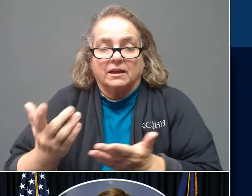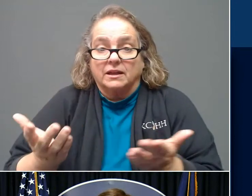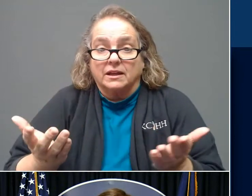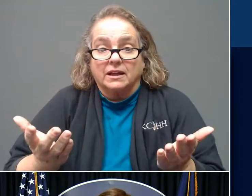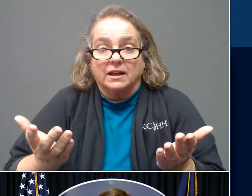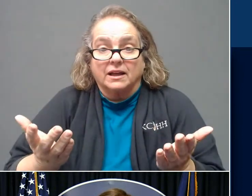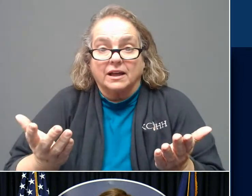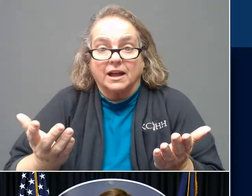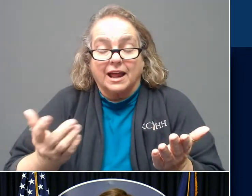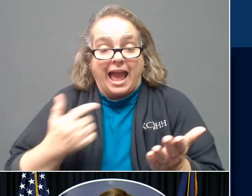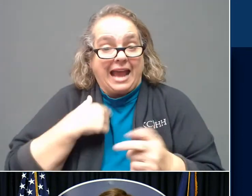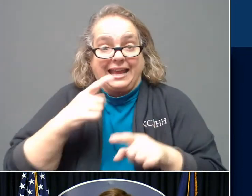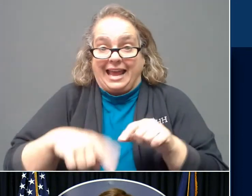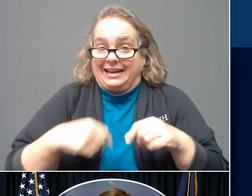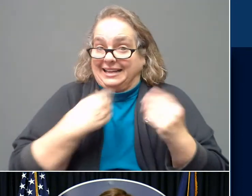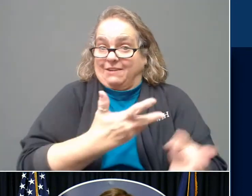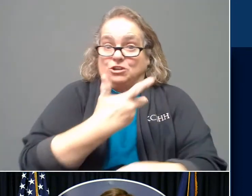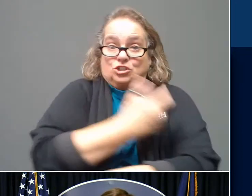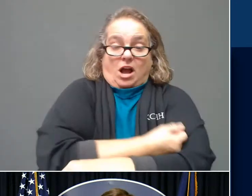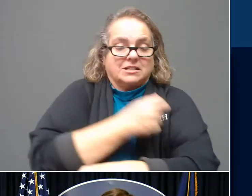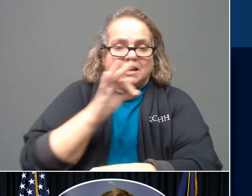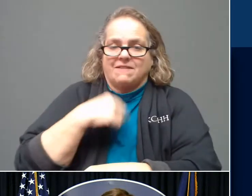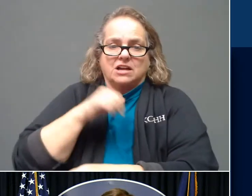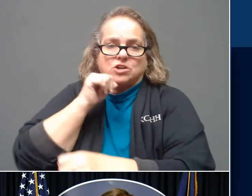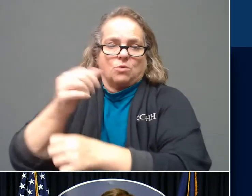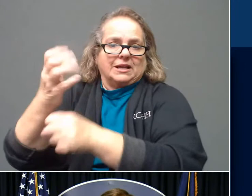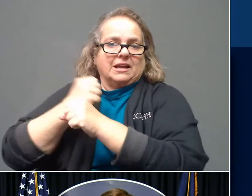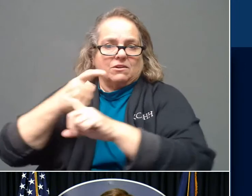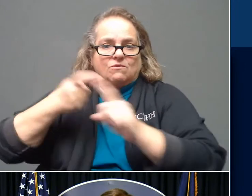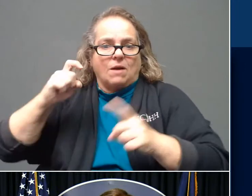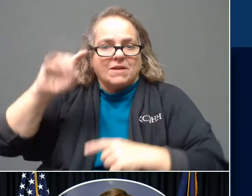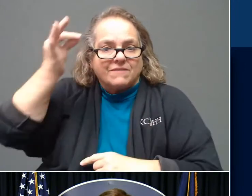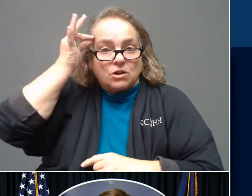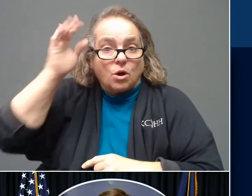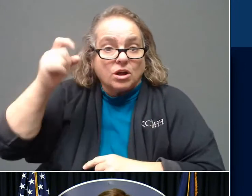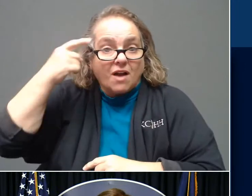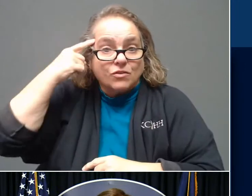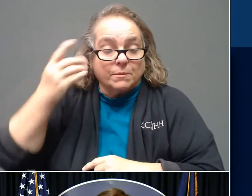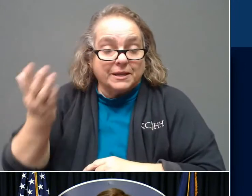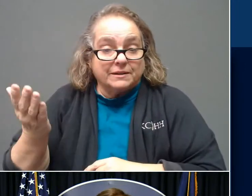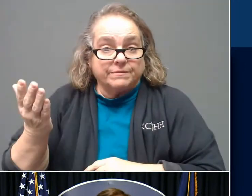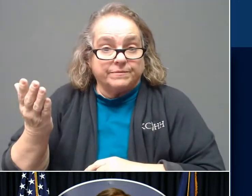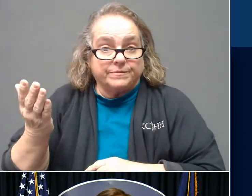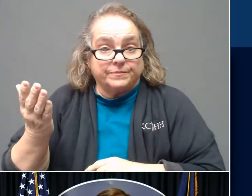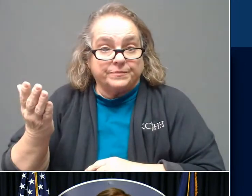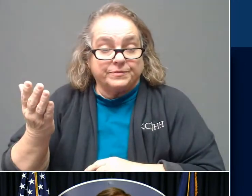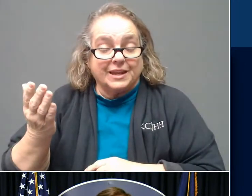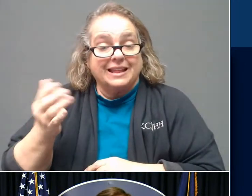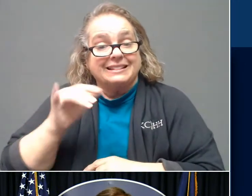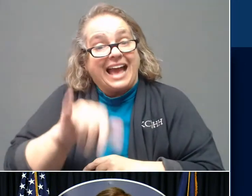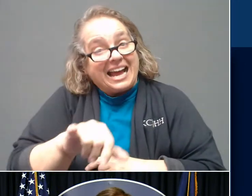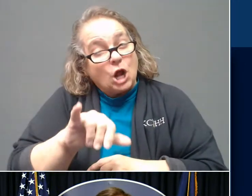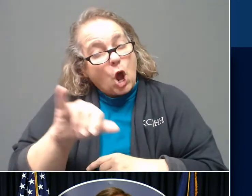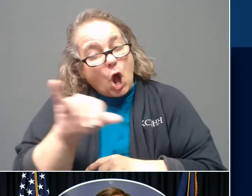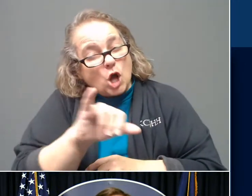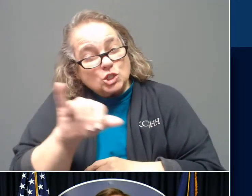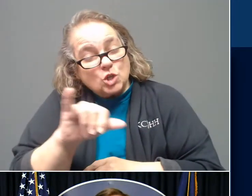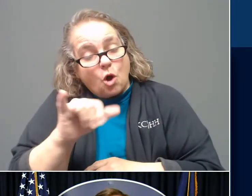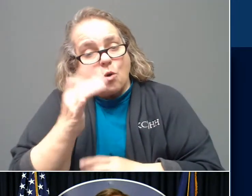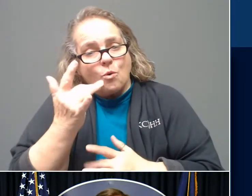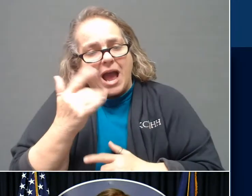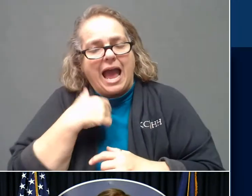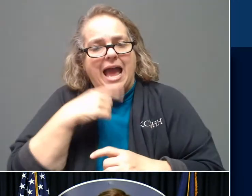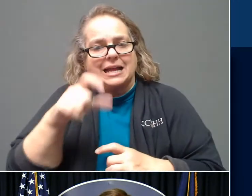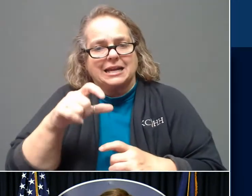have. And this also is the reason that we need our providers, those that want to